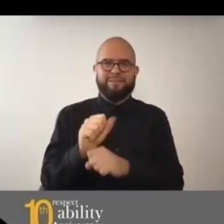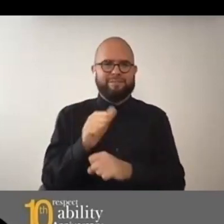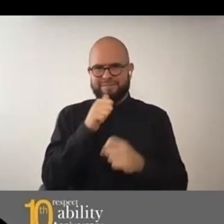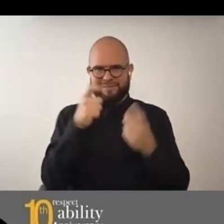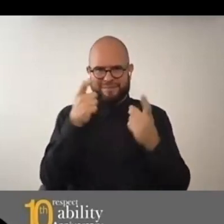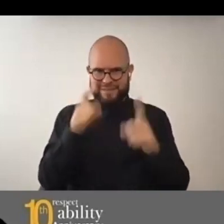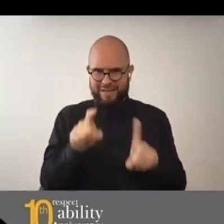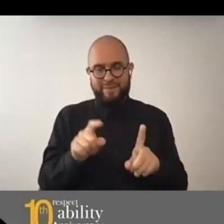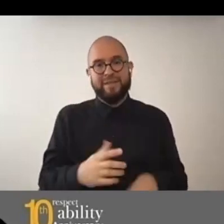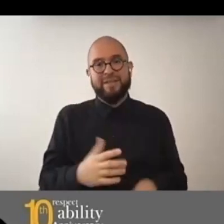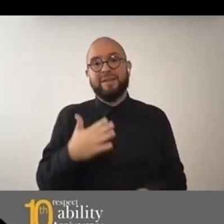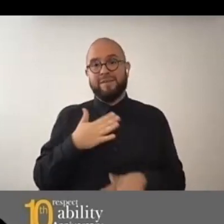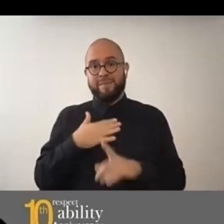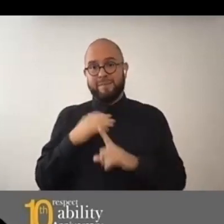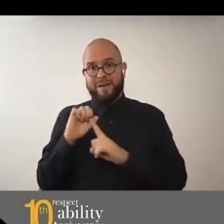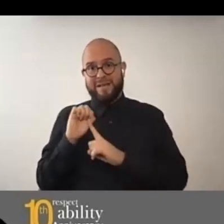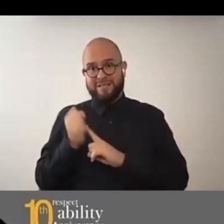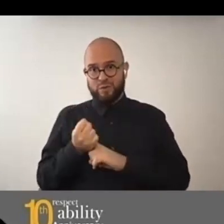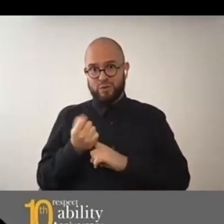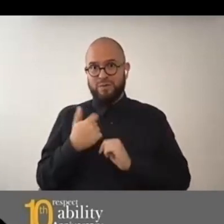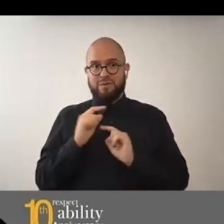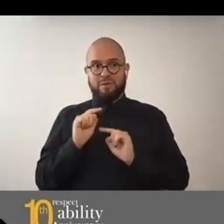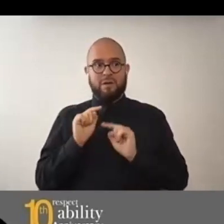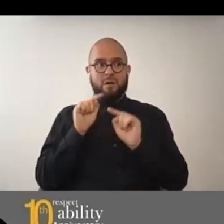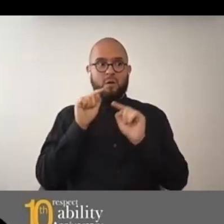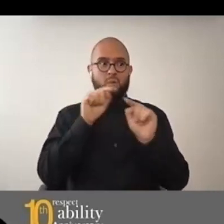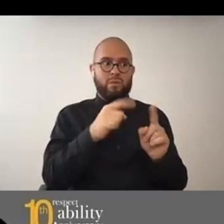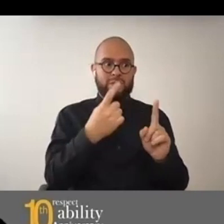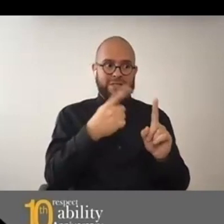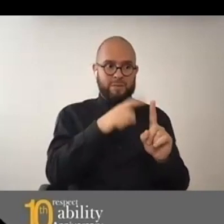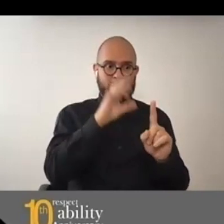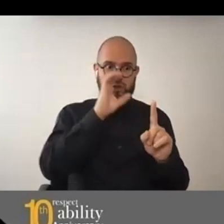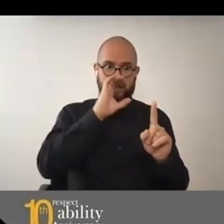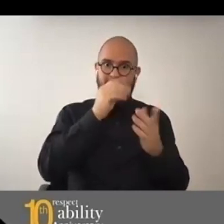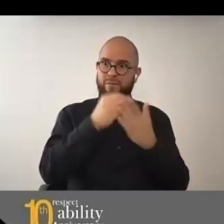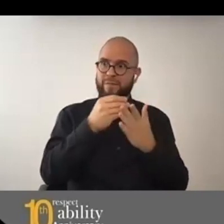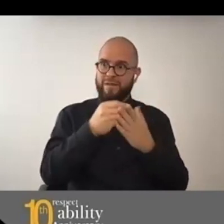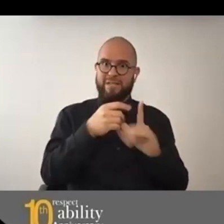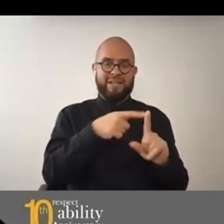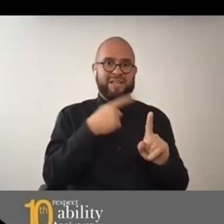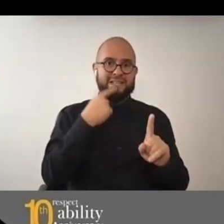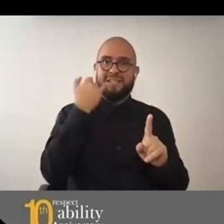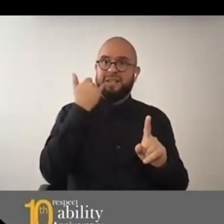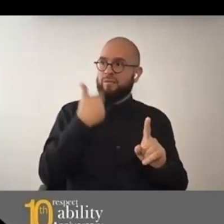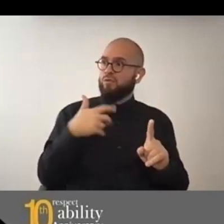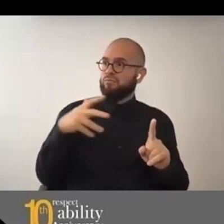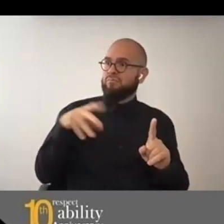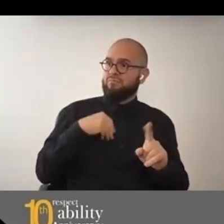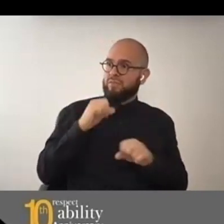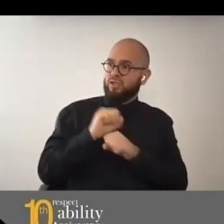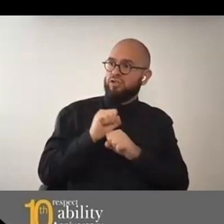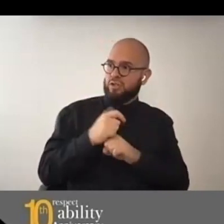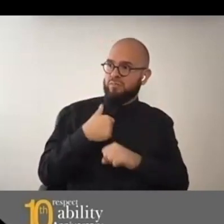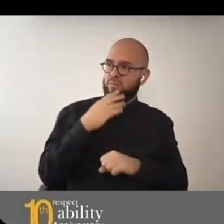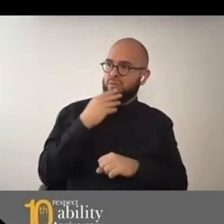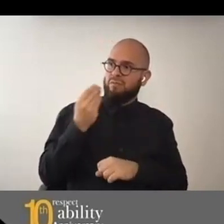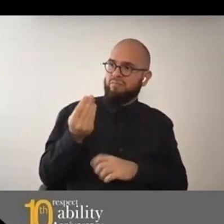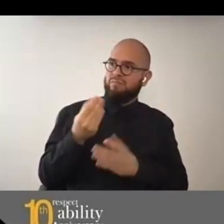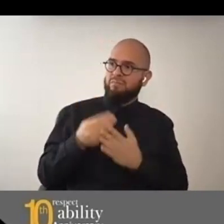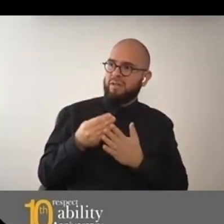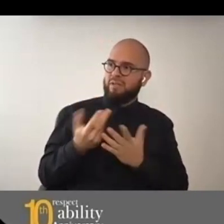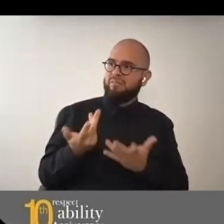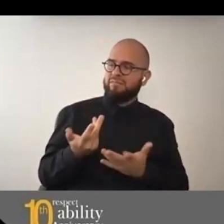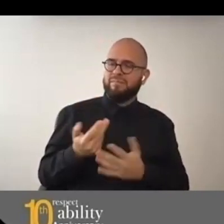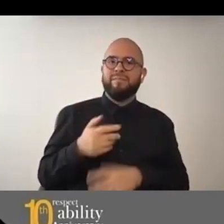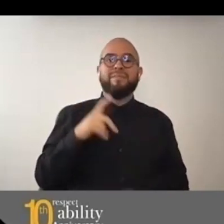that I went to someone looking for money and they said, only if you take a job with us. In Jimmy's case, it was